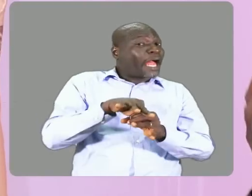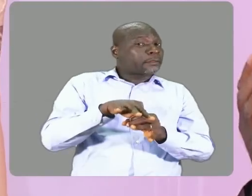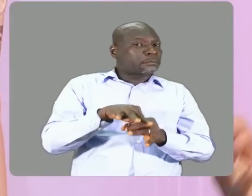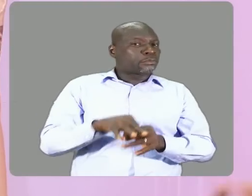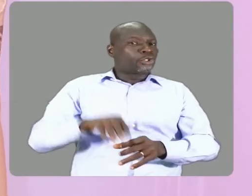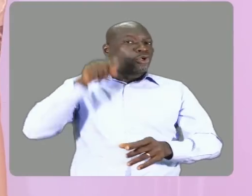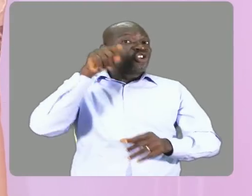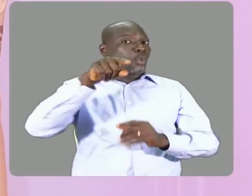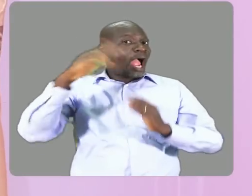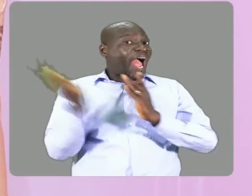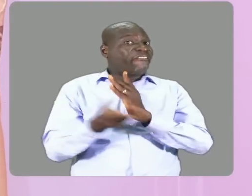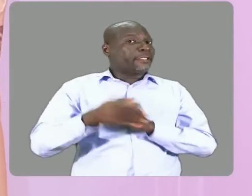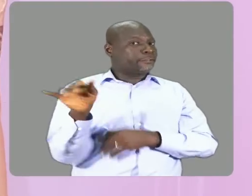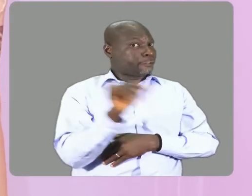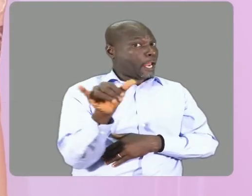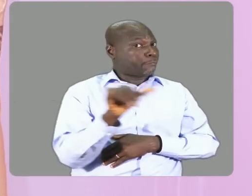a na otwa